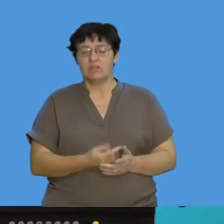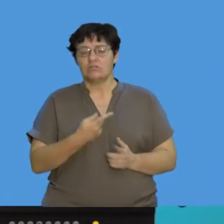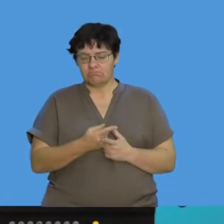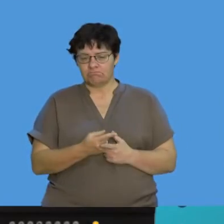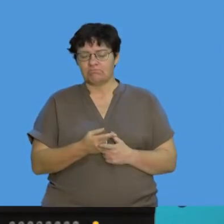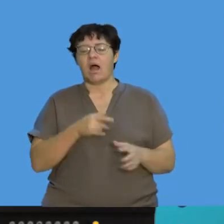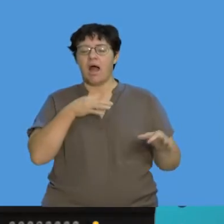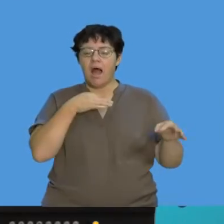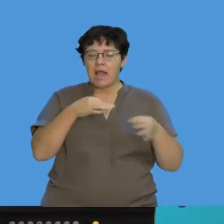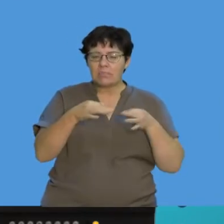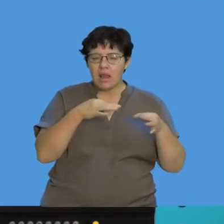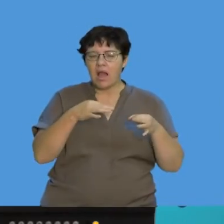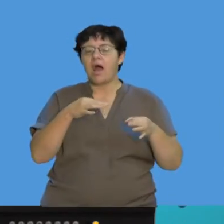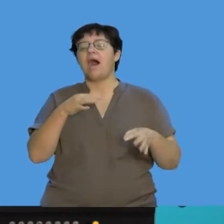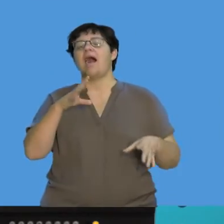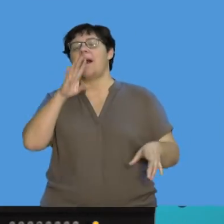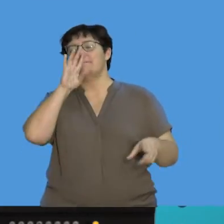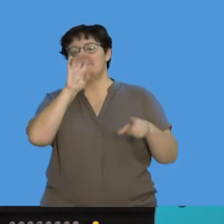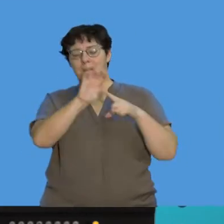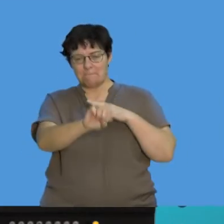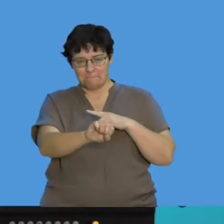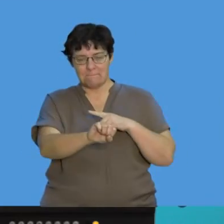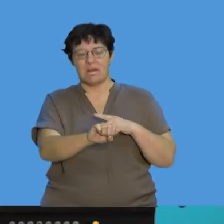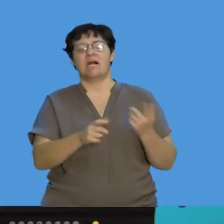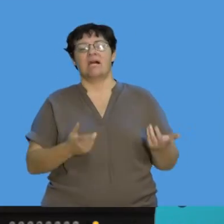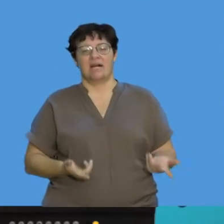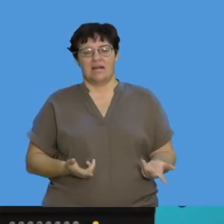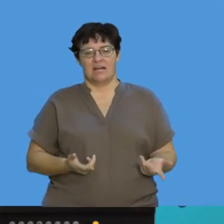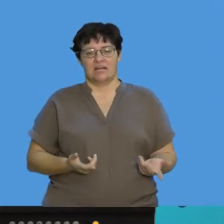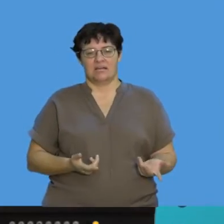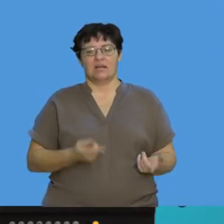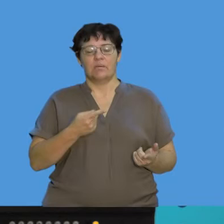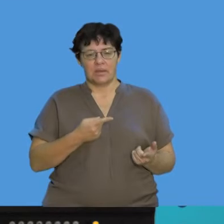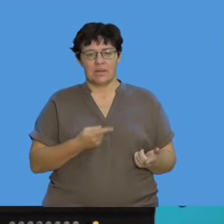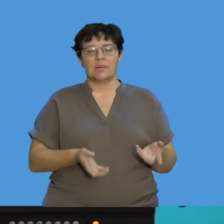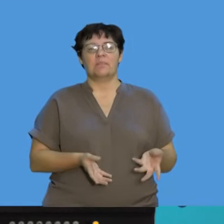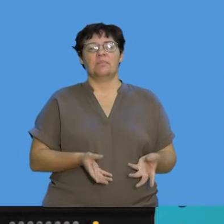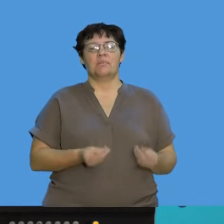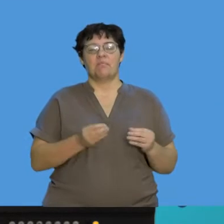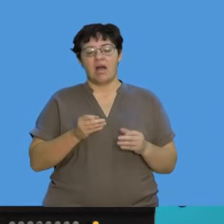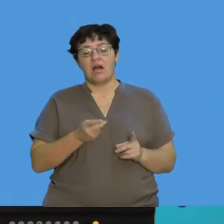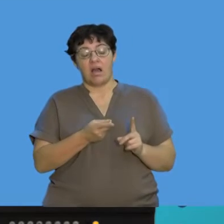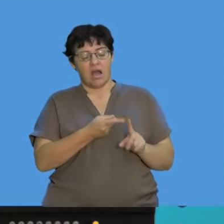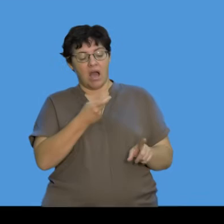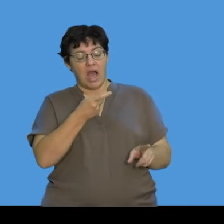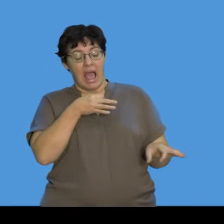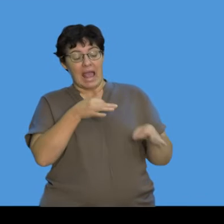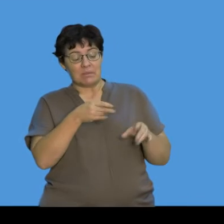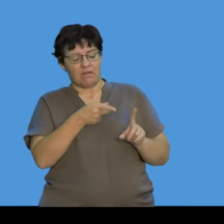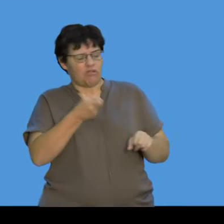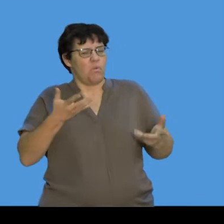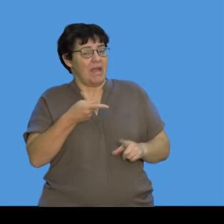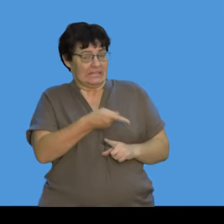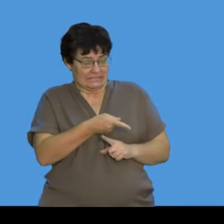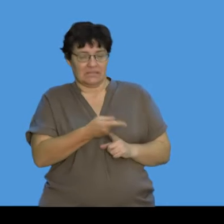that, and then we can see if we can look at exactly where do we take this from. So